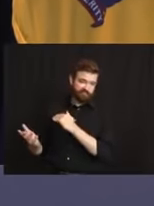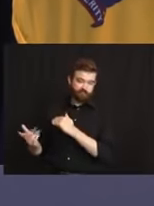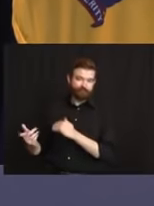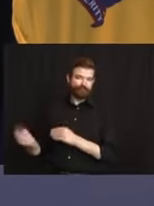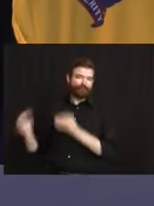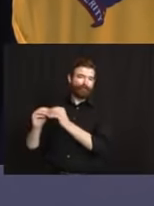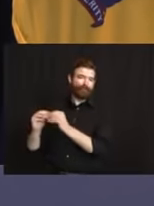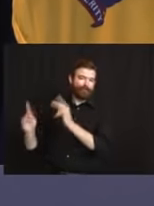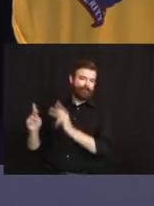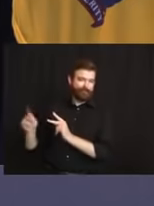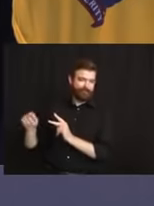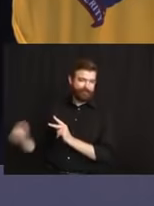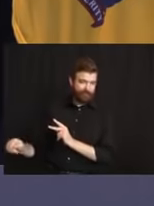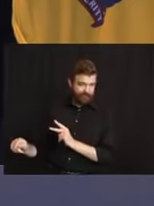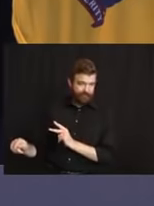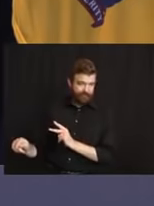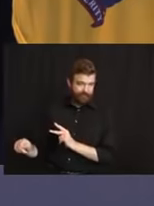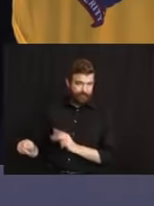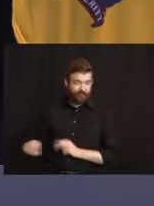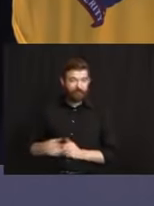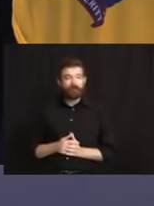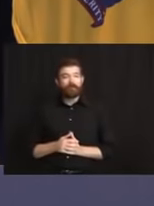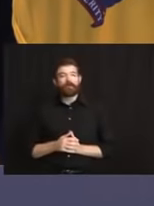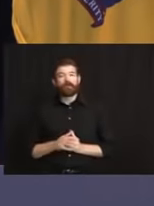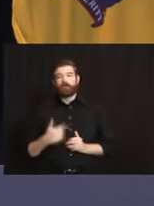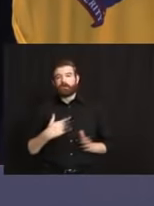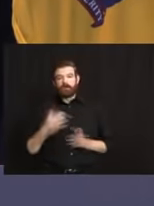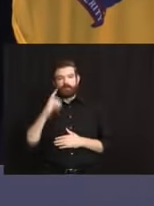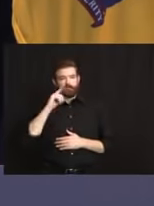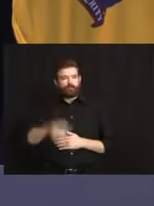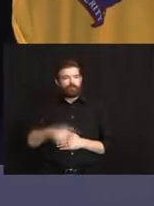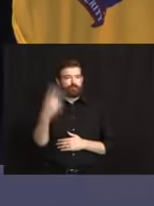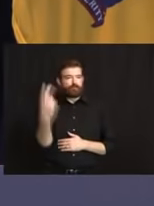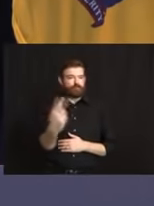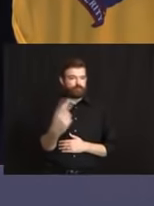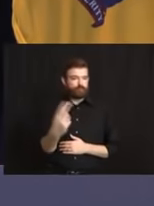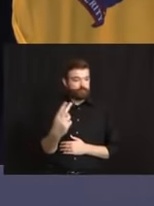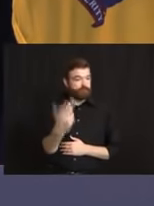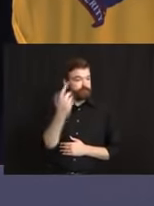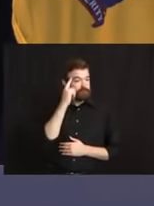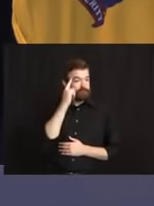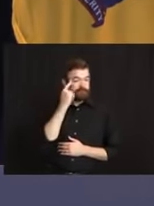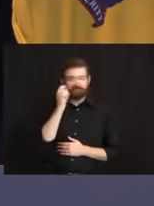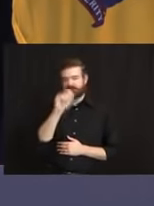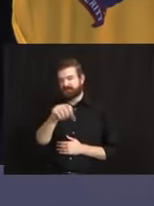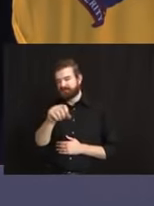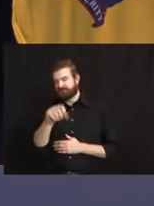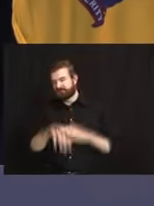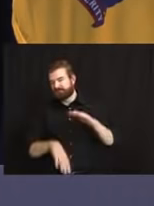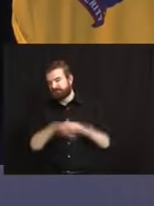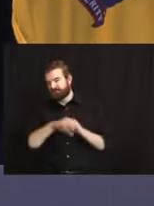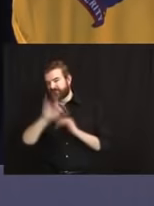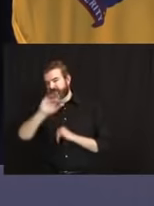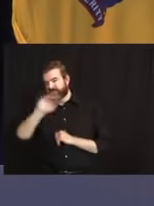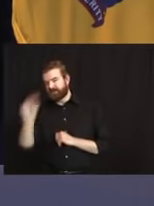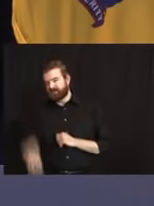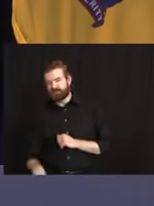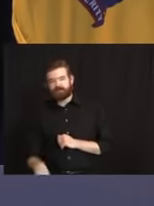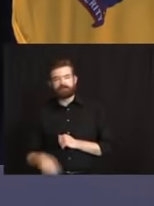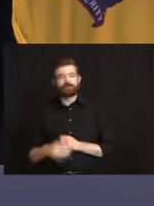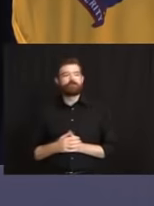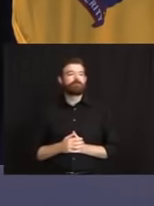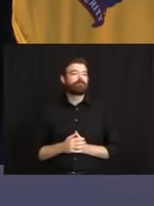that will be, it'll be going forward. Maybe you'll put more elements into it. But the capacity and the restrictions right